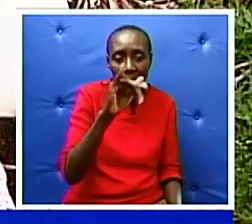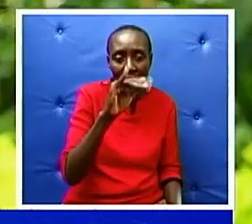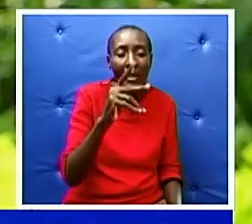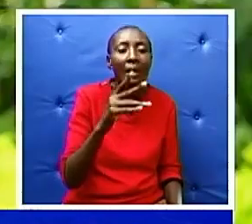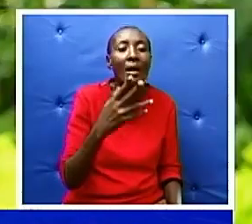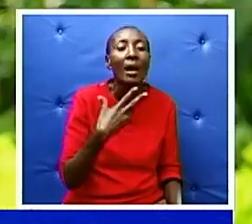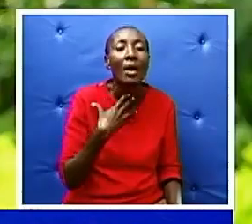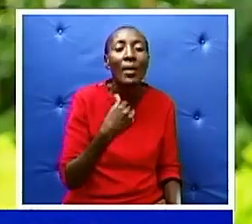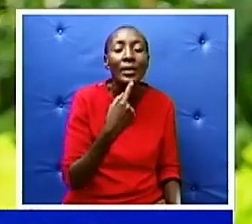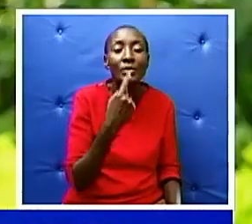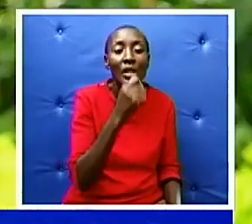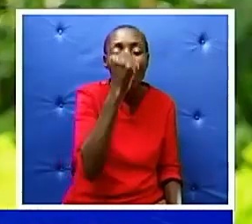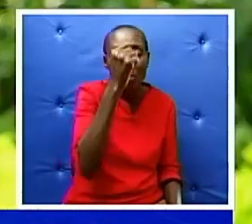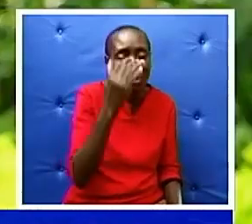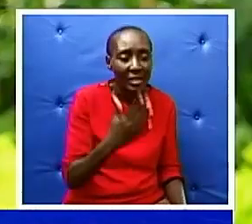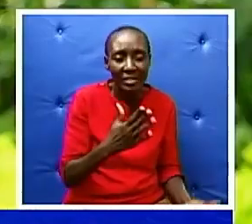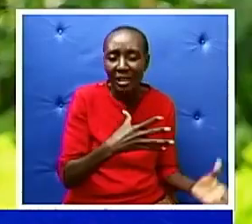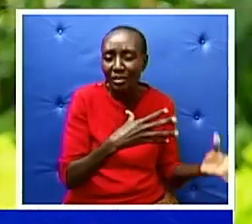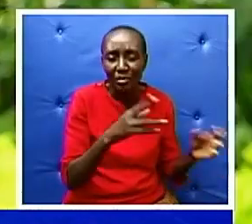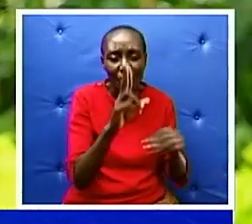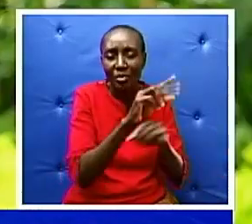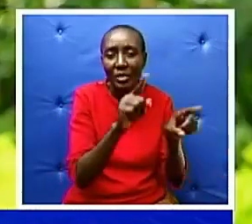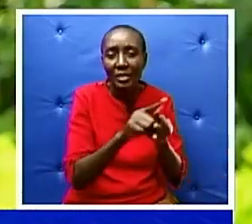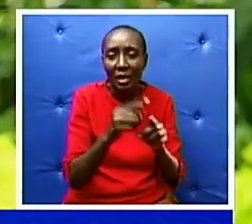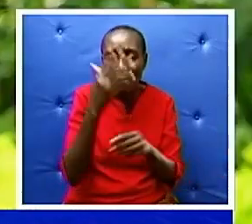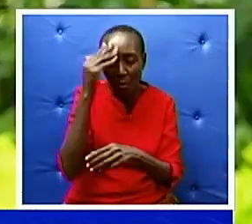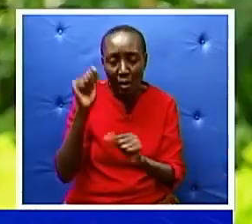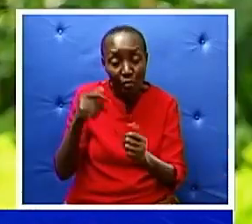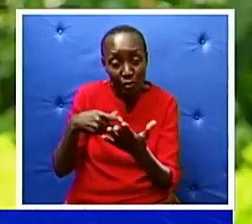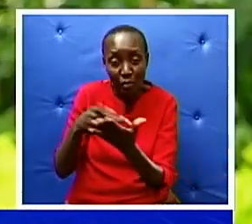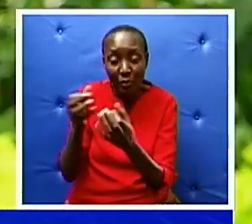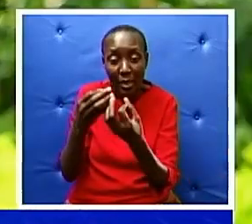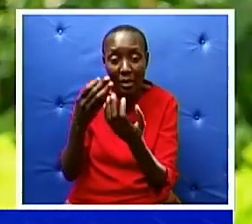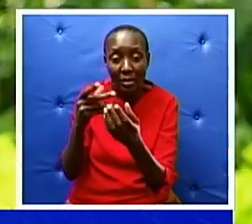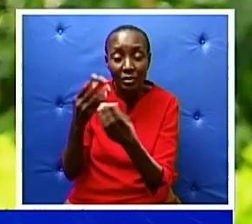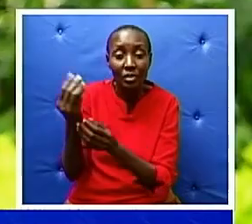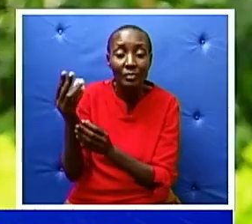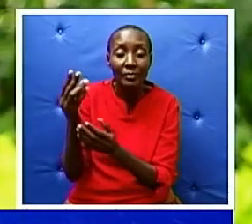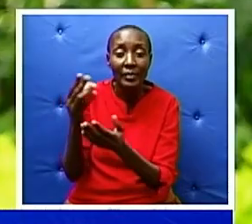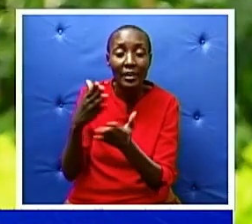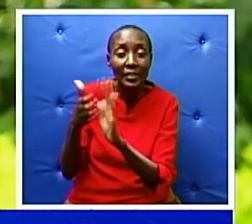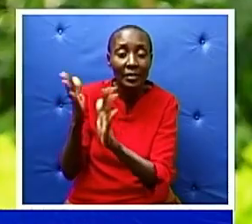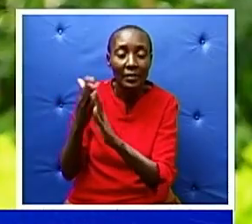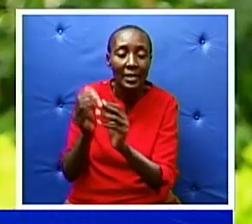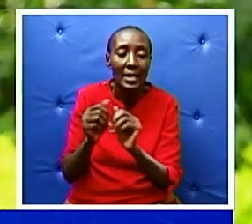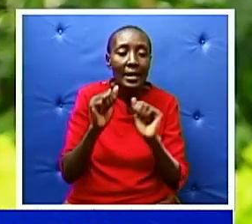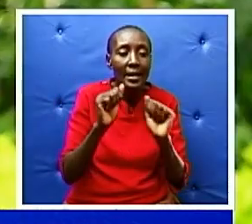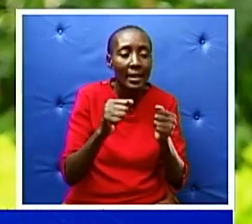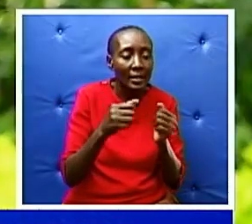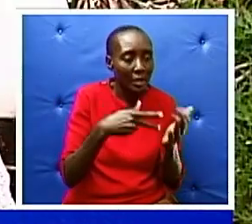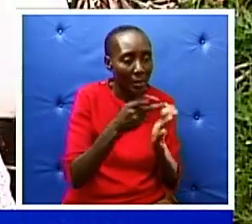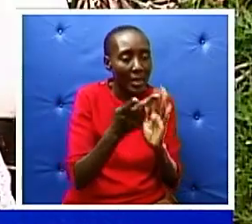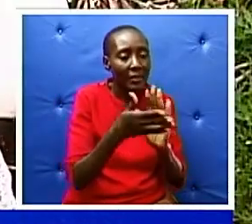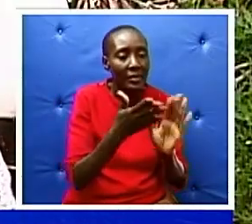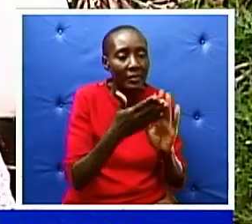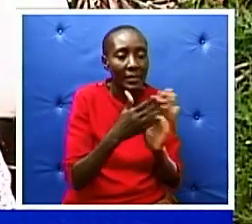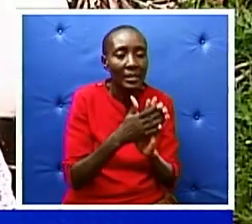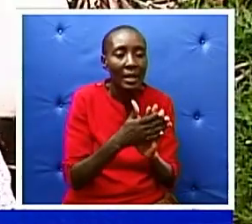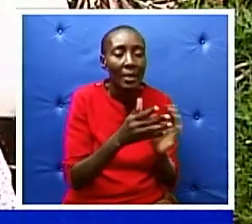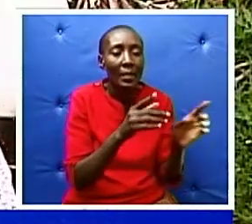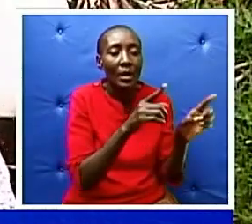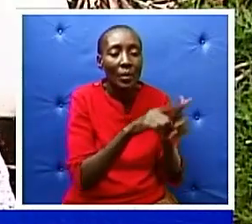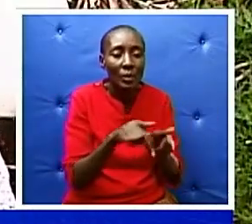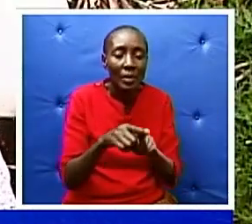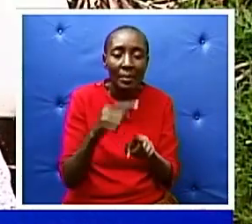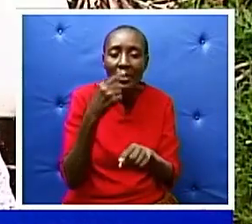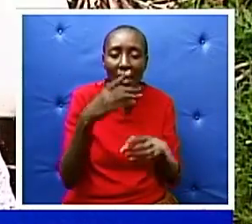afford it. Because they can afford it, yeah. Okay. It saves us. But on the other side, it is said to be pushed by